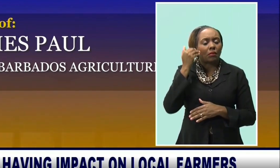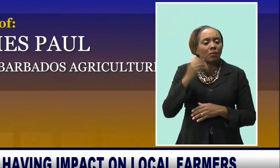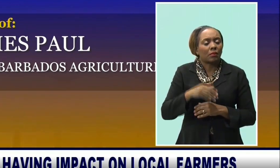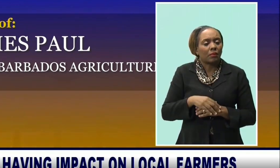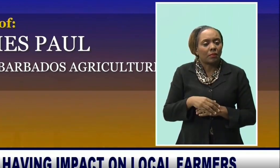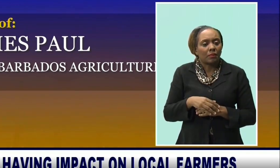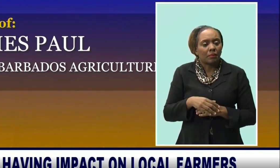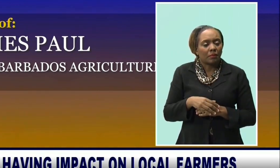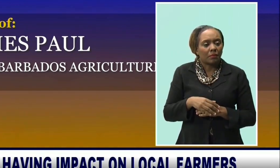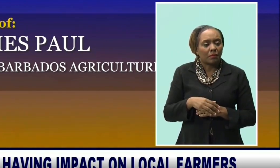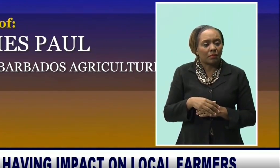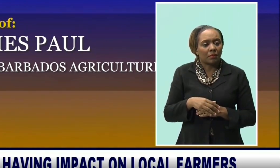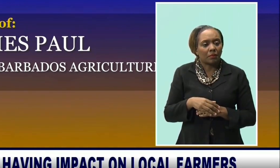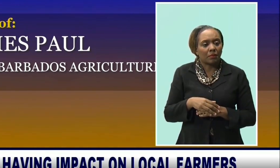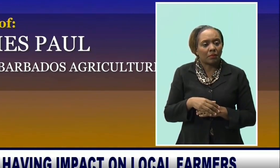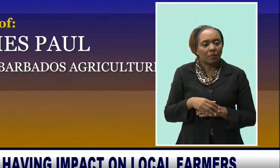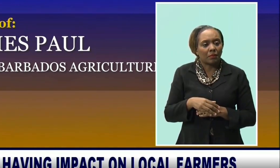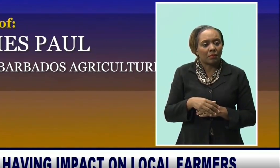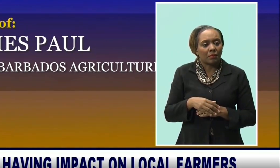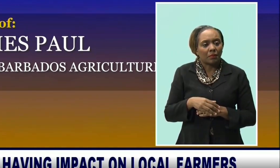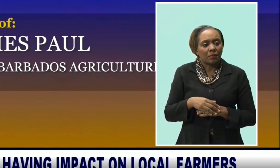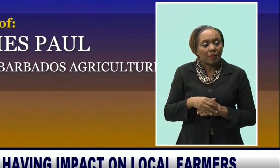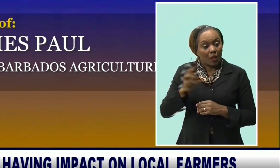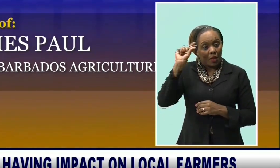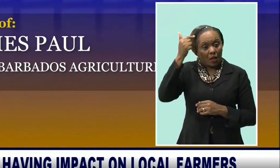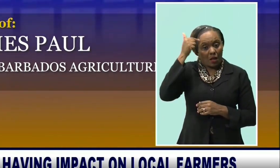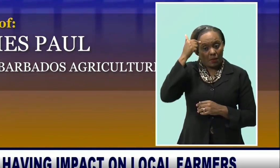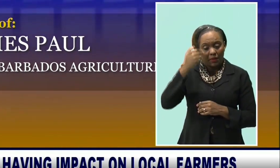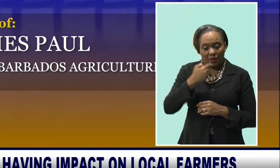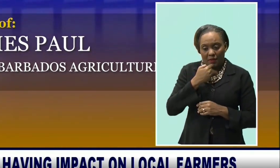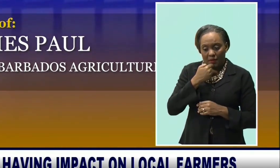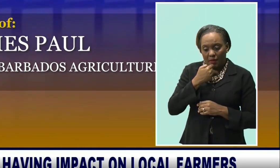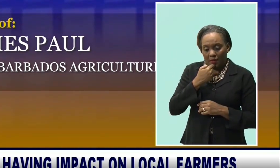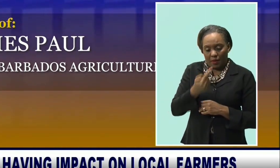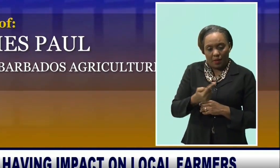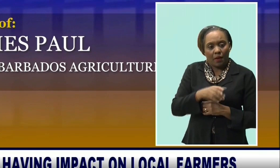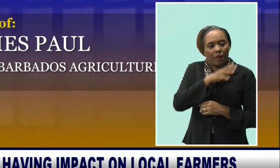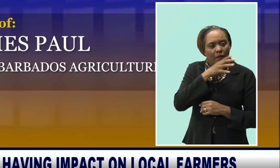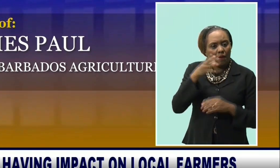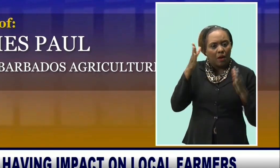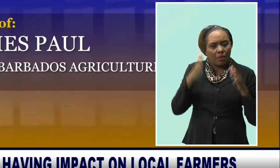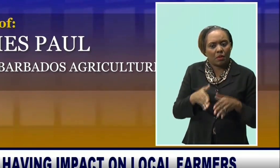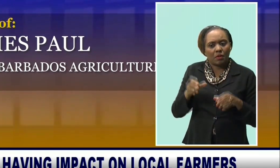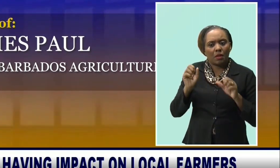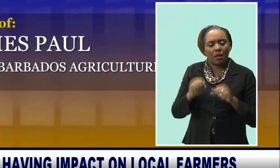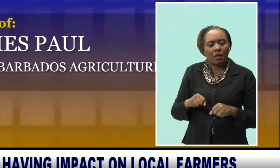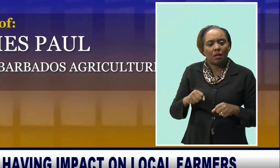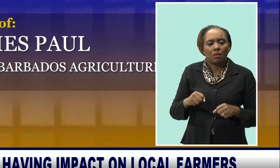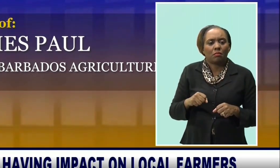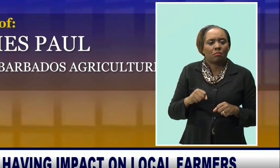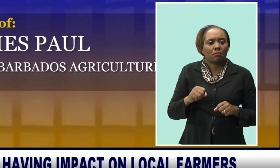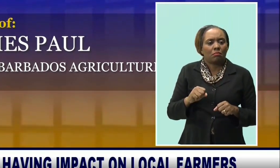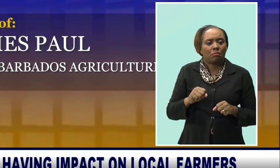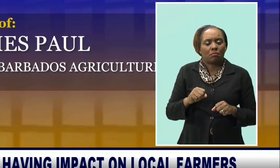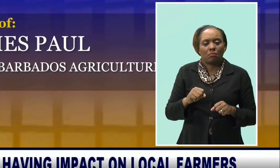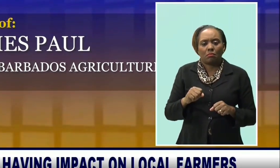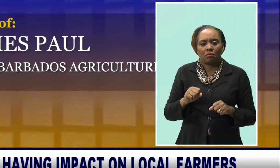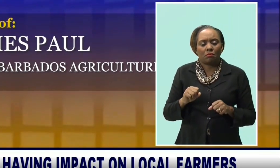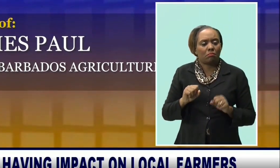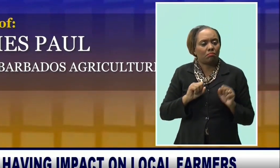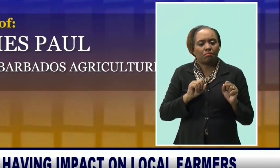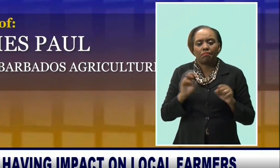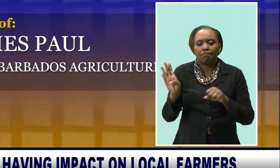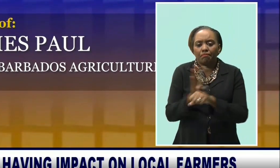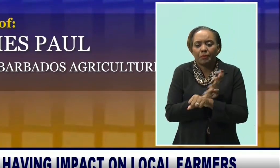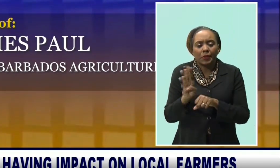the government has indicated to farmers that they can now go about the business without having to apply for an emergency pass between the hours of